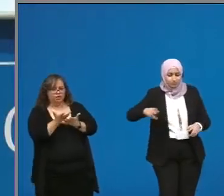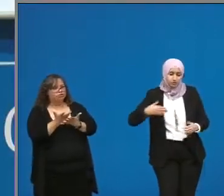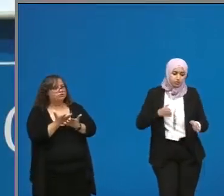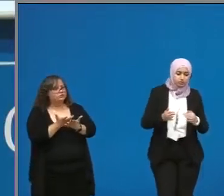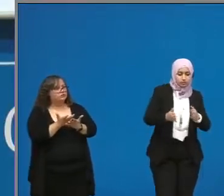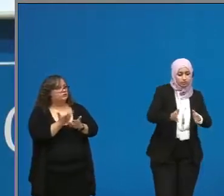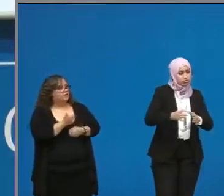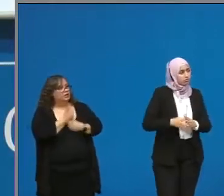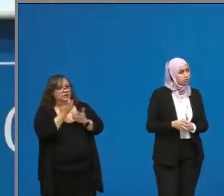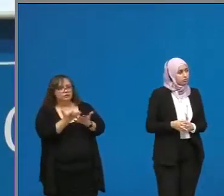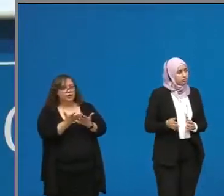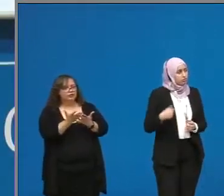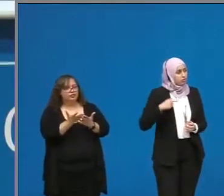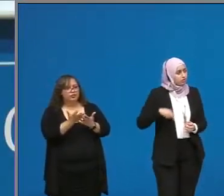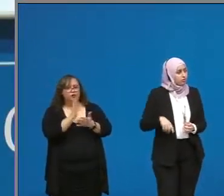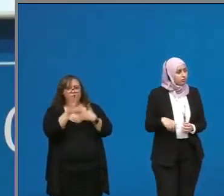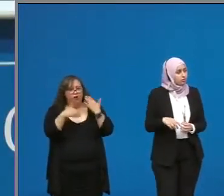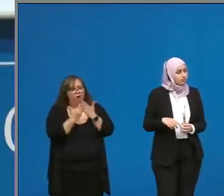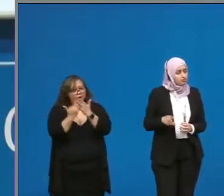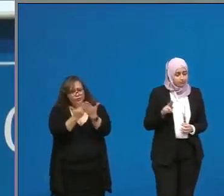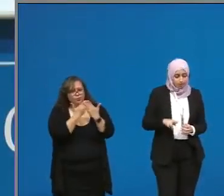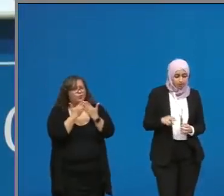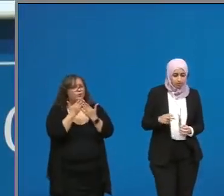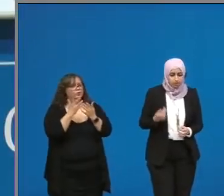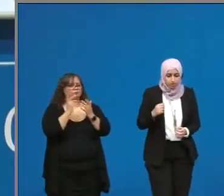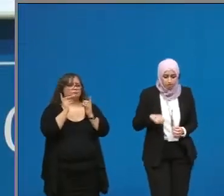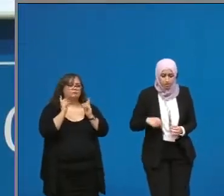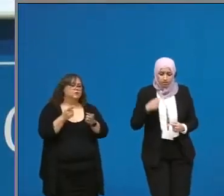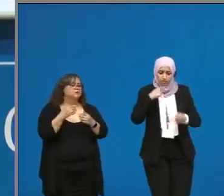need to provide all pupils with multiple ways to